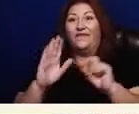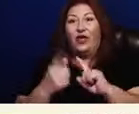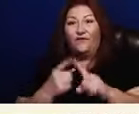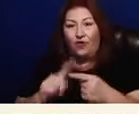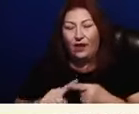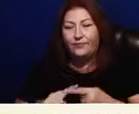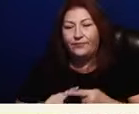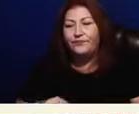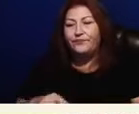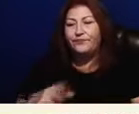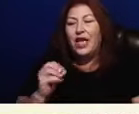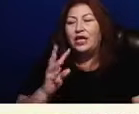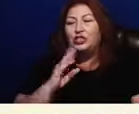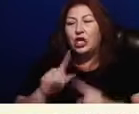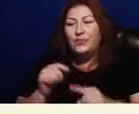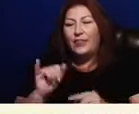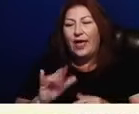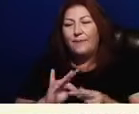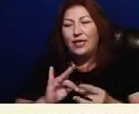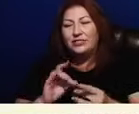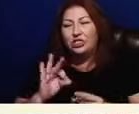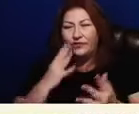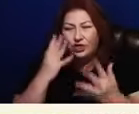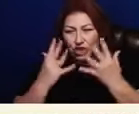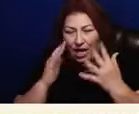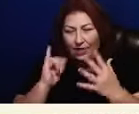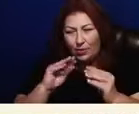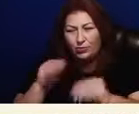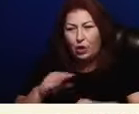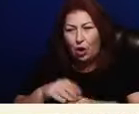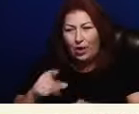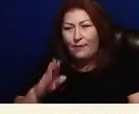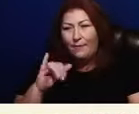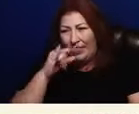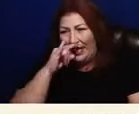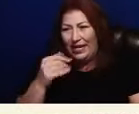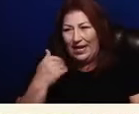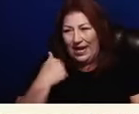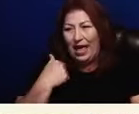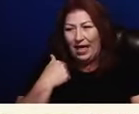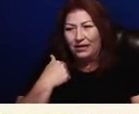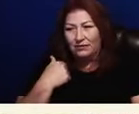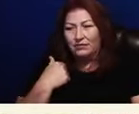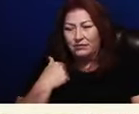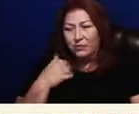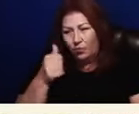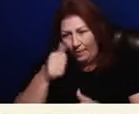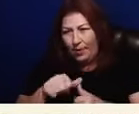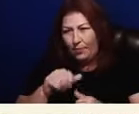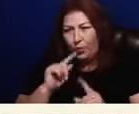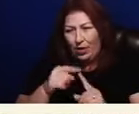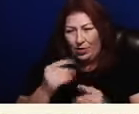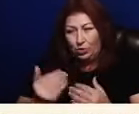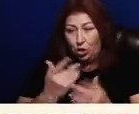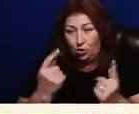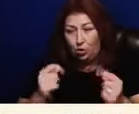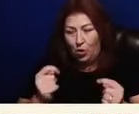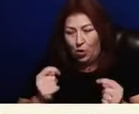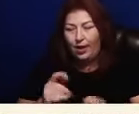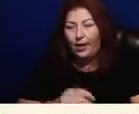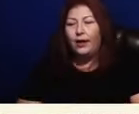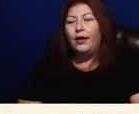he talks about this message of shame that was placed on him by the kid that he had whenever he was a new toy.